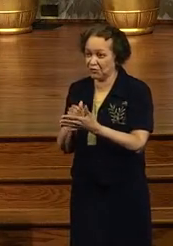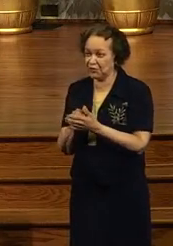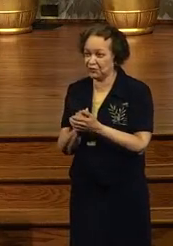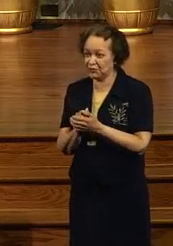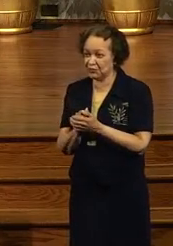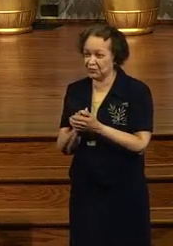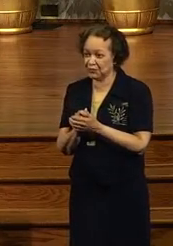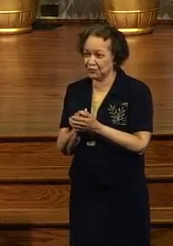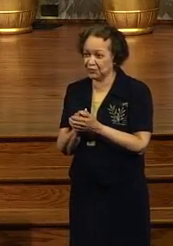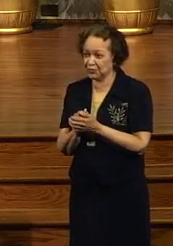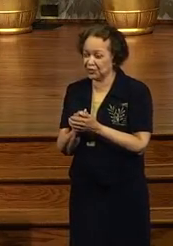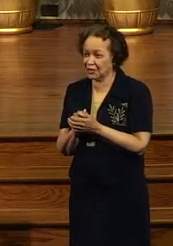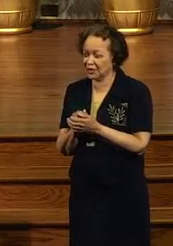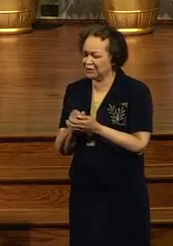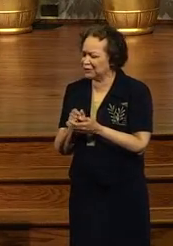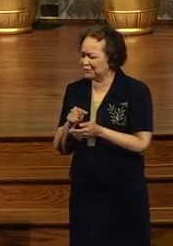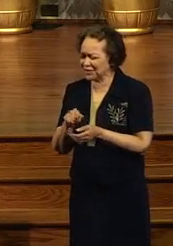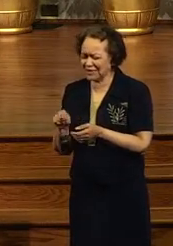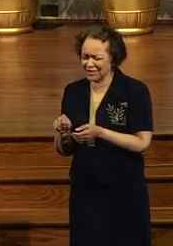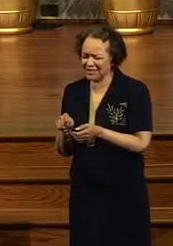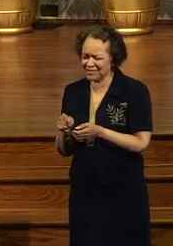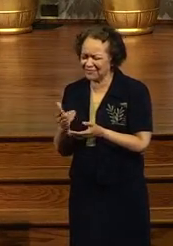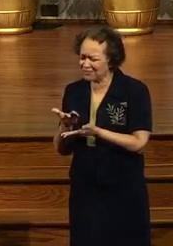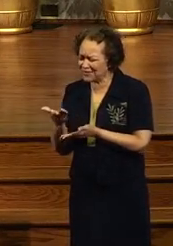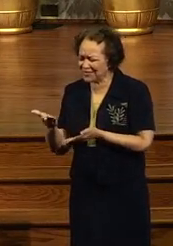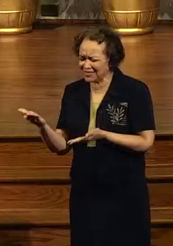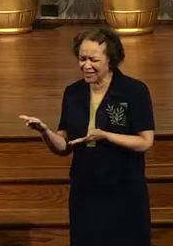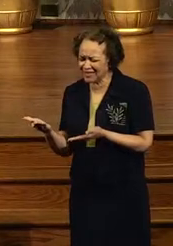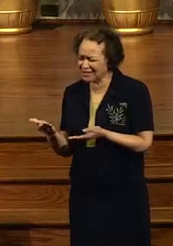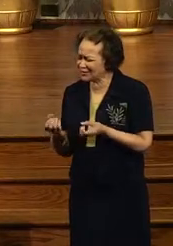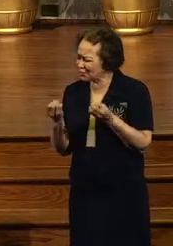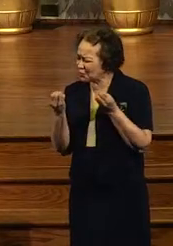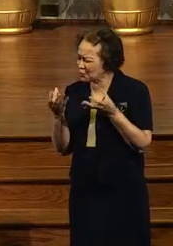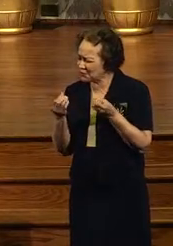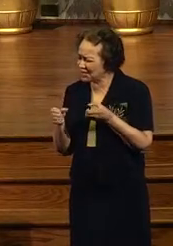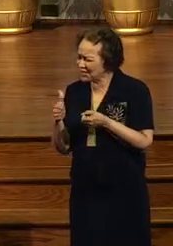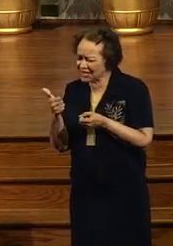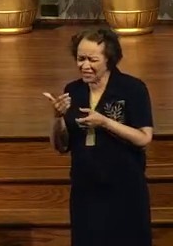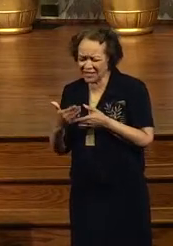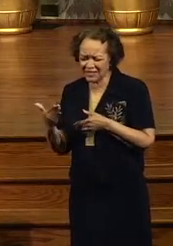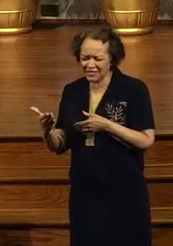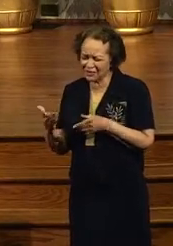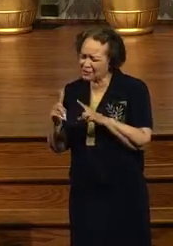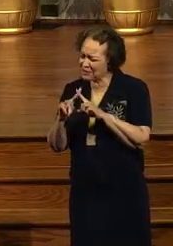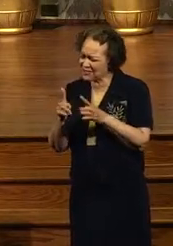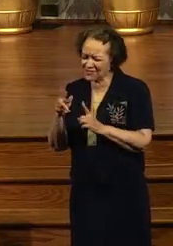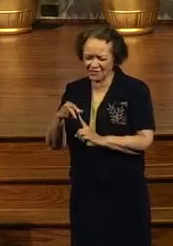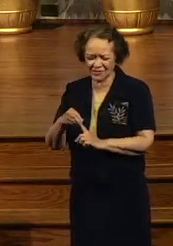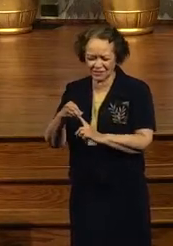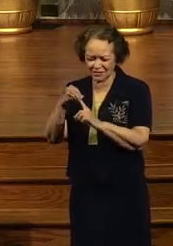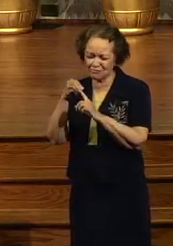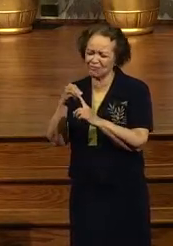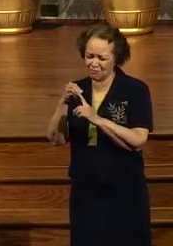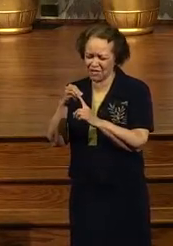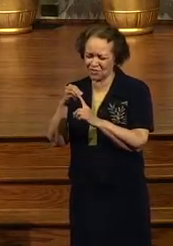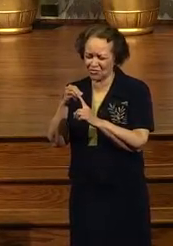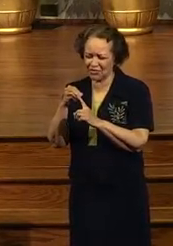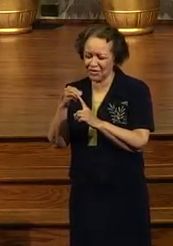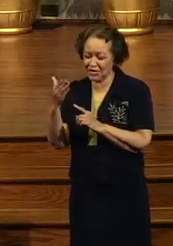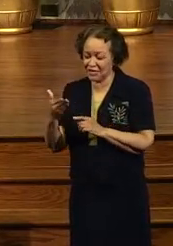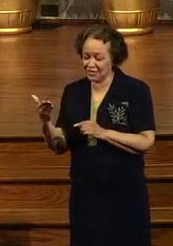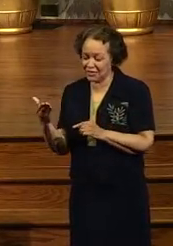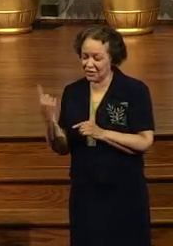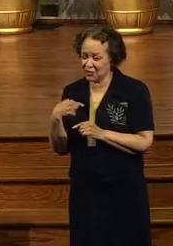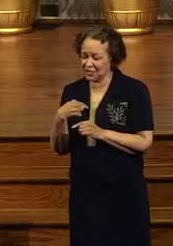very often for these kinds of appeals because there's so many other things that are happening. But this is a special case. It happens once every